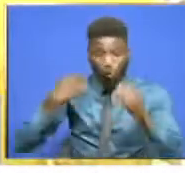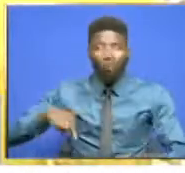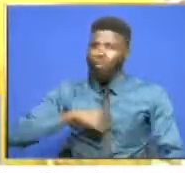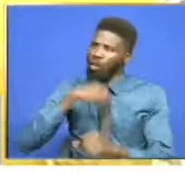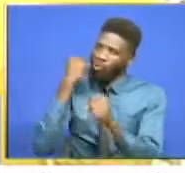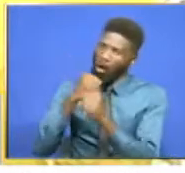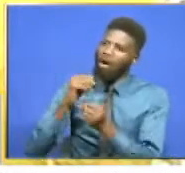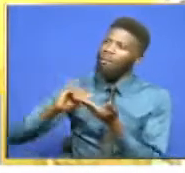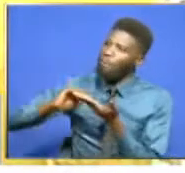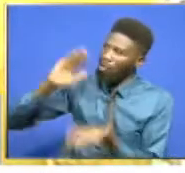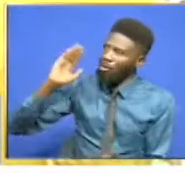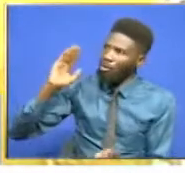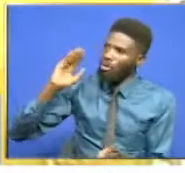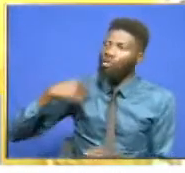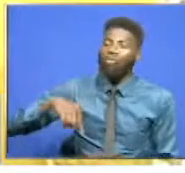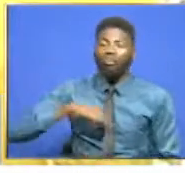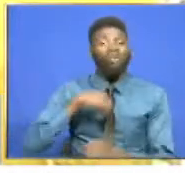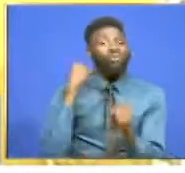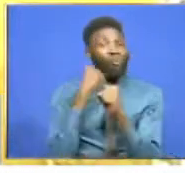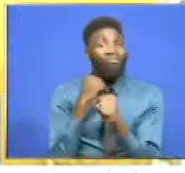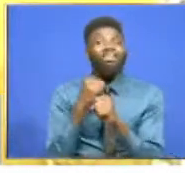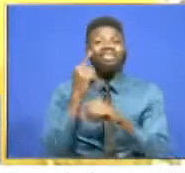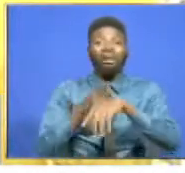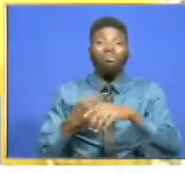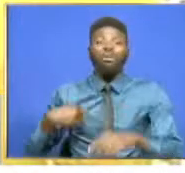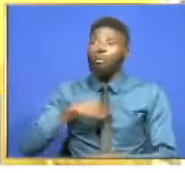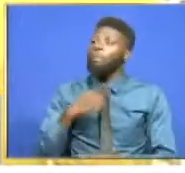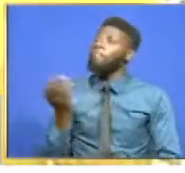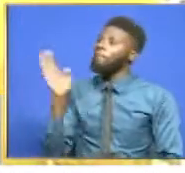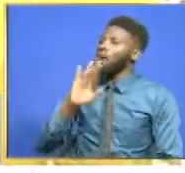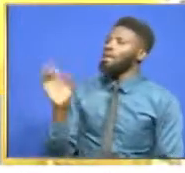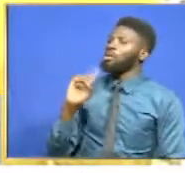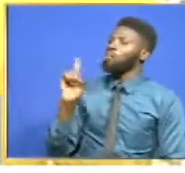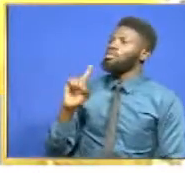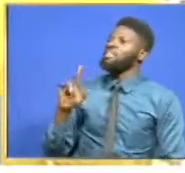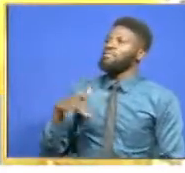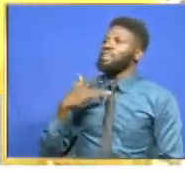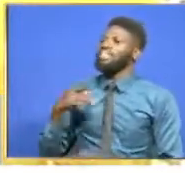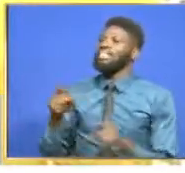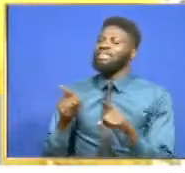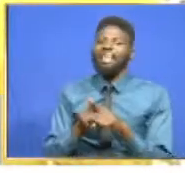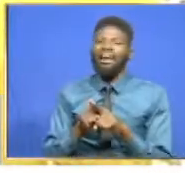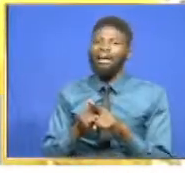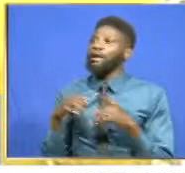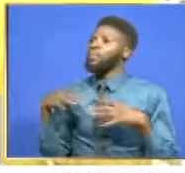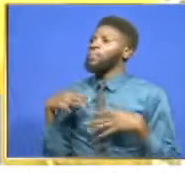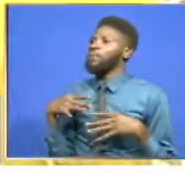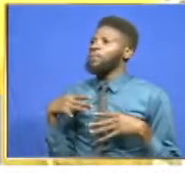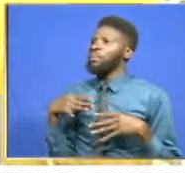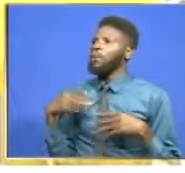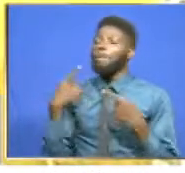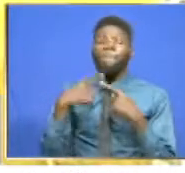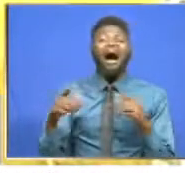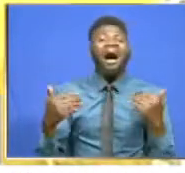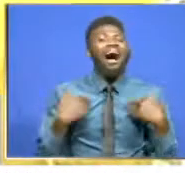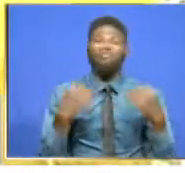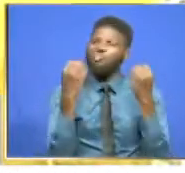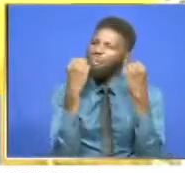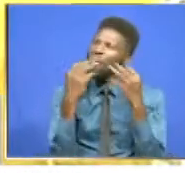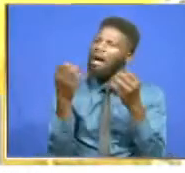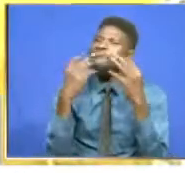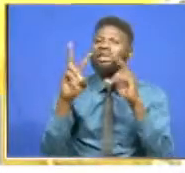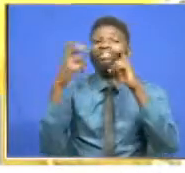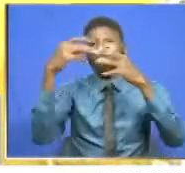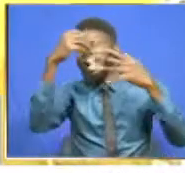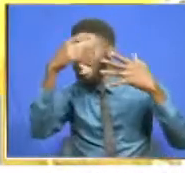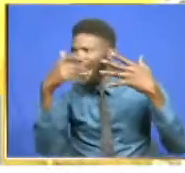working, and I think for us, coming back to Nairobi is a break. But there are very many issues that have been lined up. Many